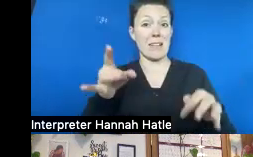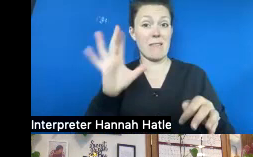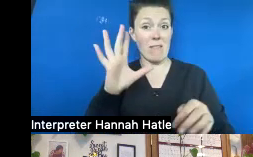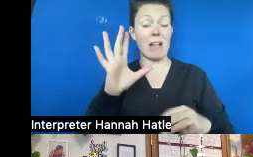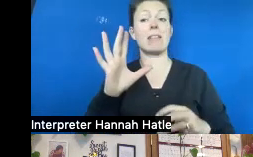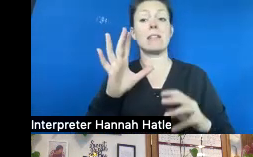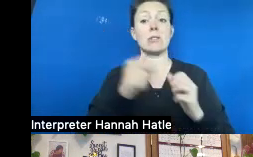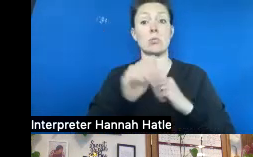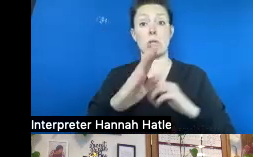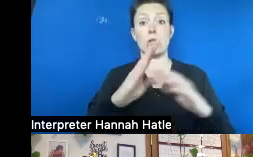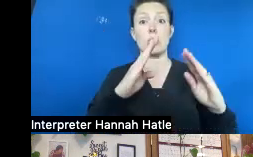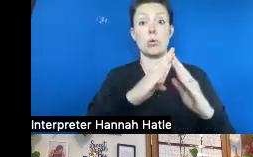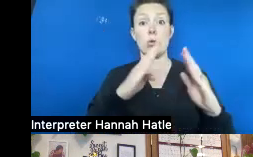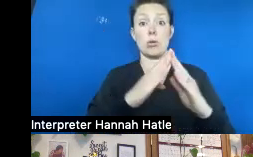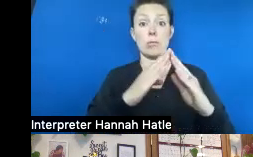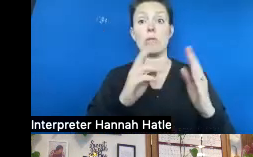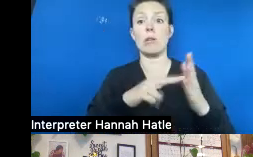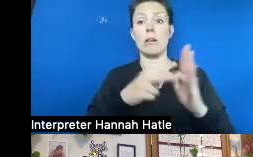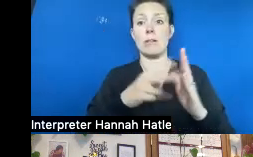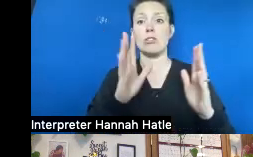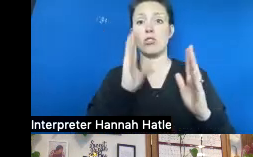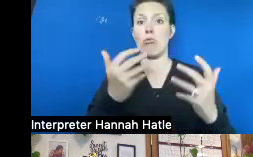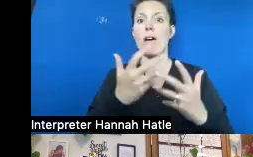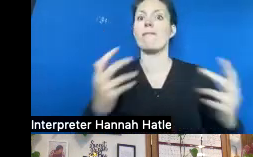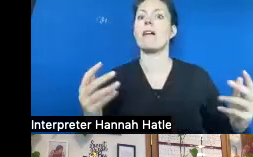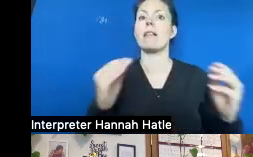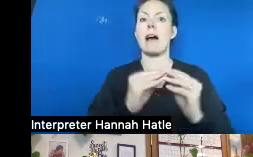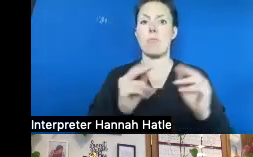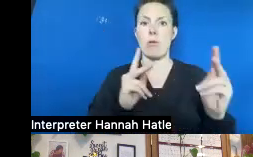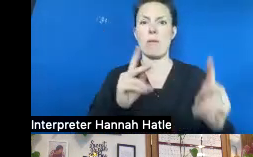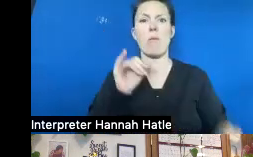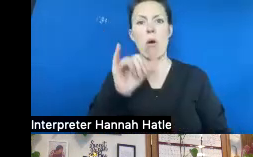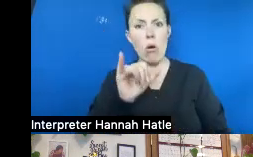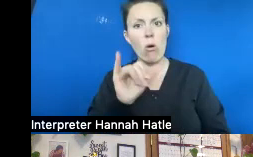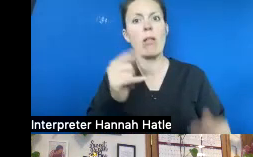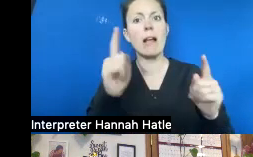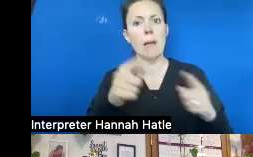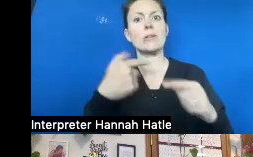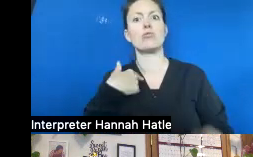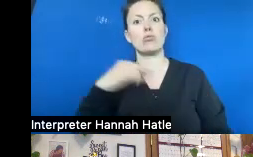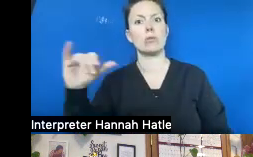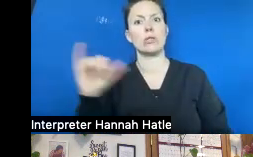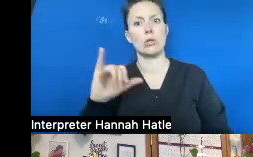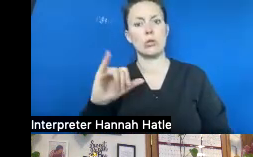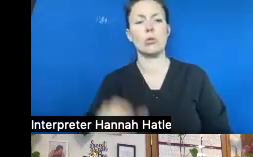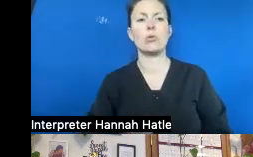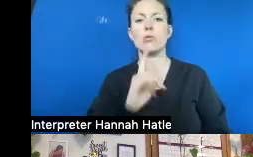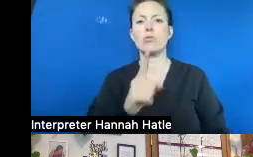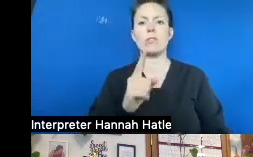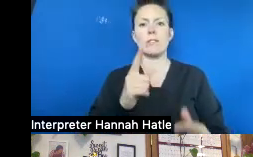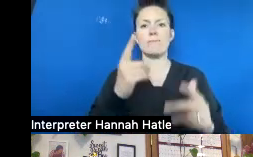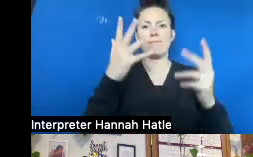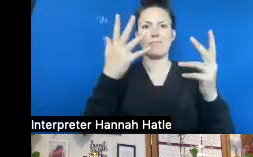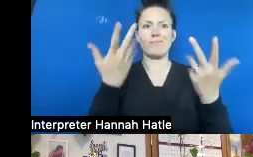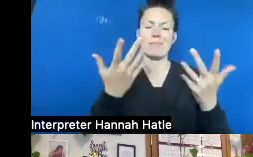community with, you would have a lot more people saying that did happen to me. So it's a sad state